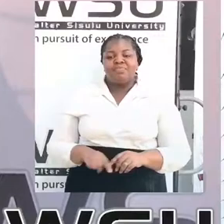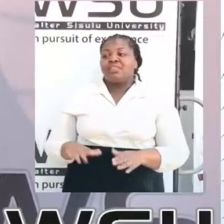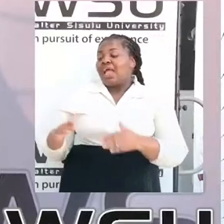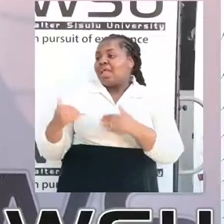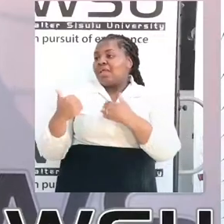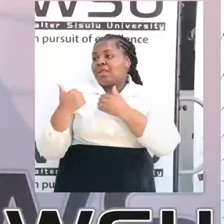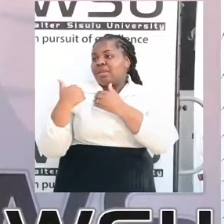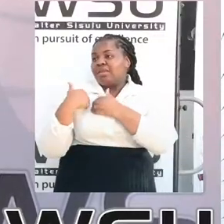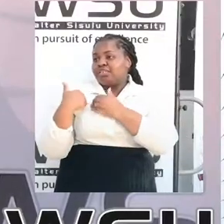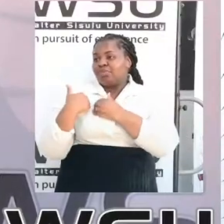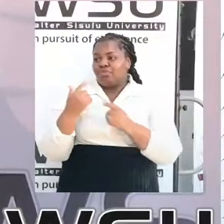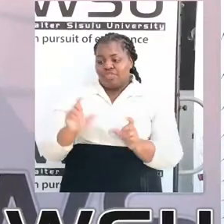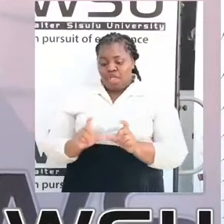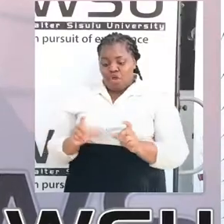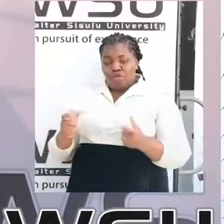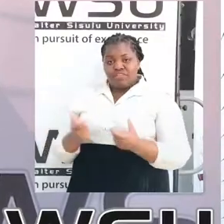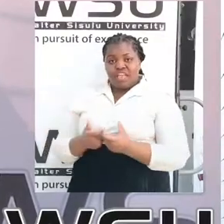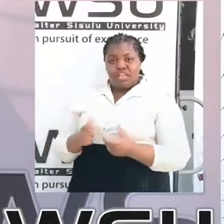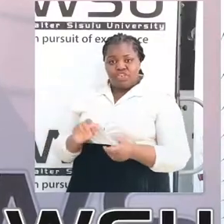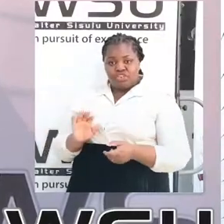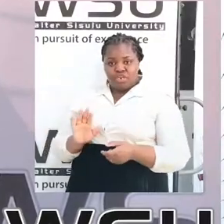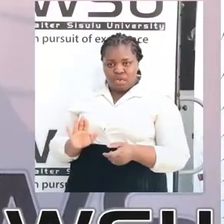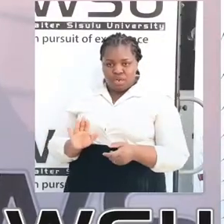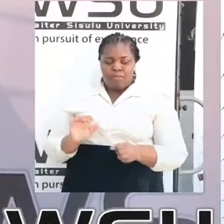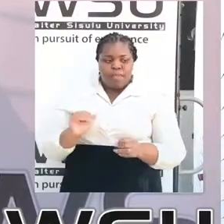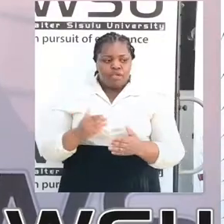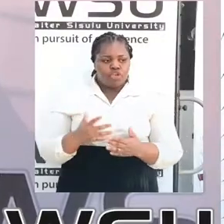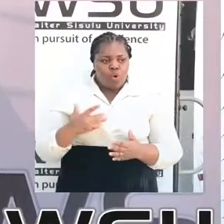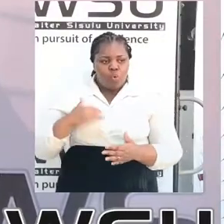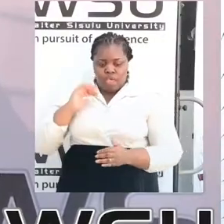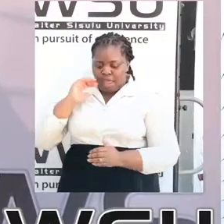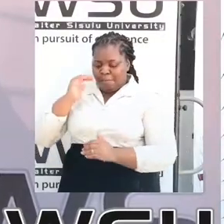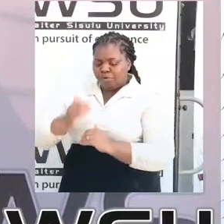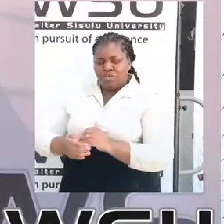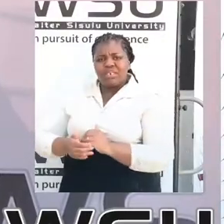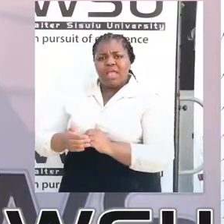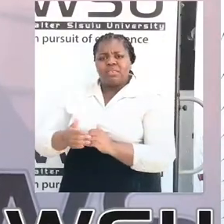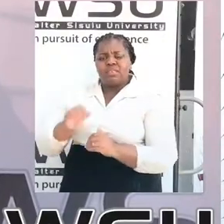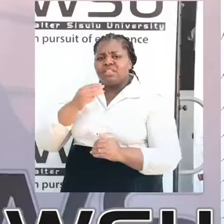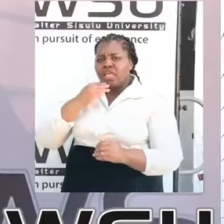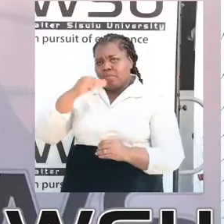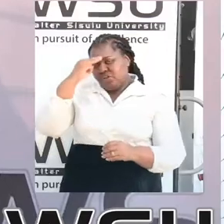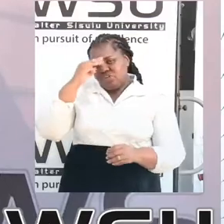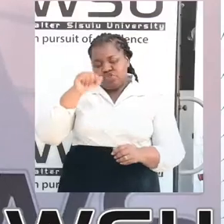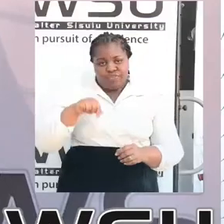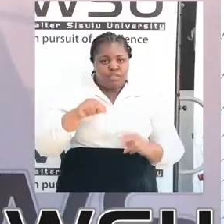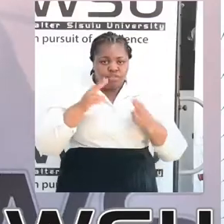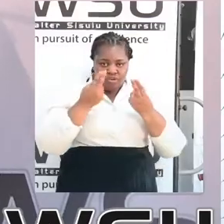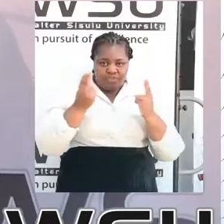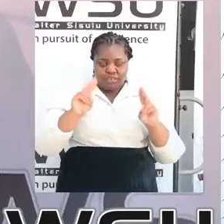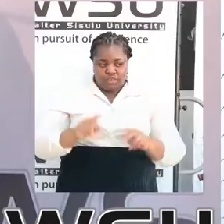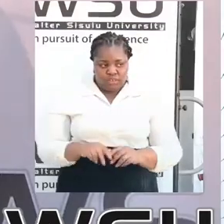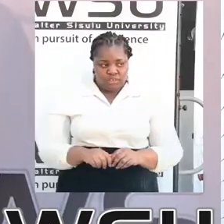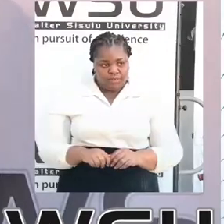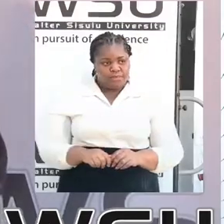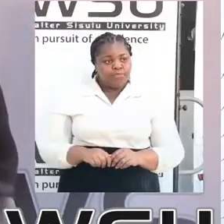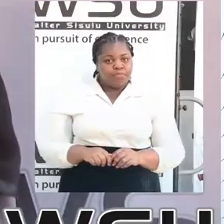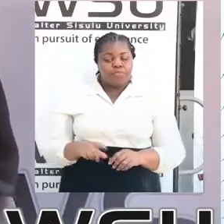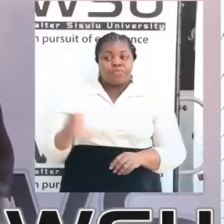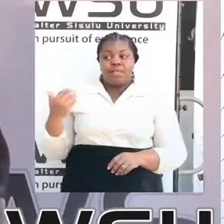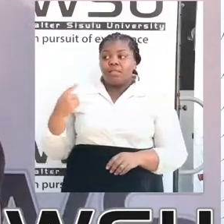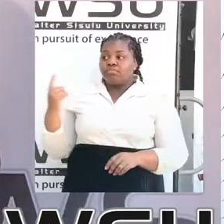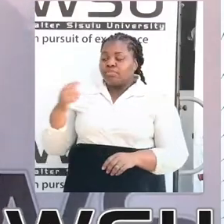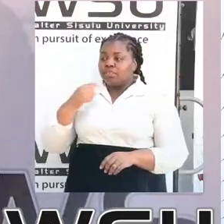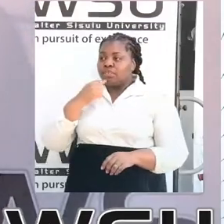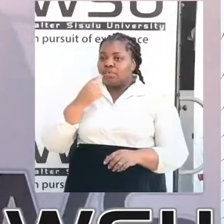uxanduva lwe-convocation kukukhusela isidima sale dyunivesithi uthe xa